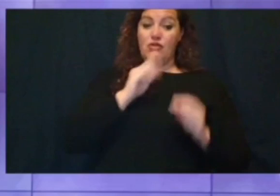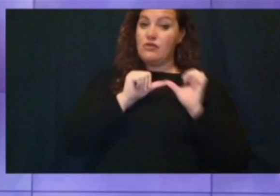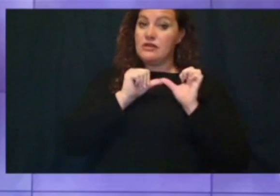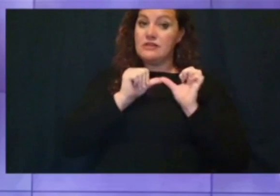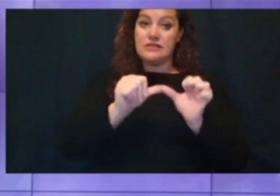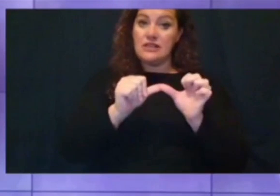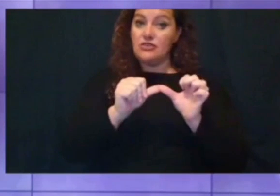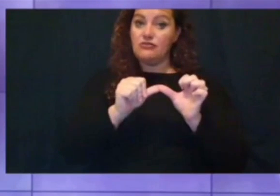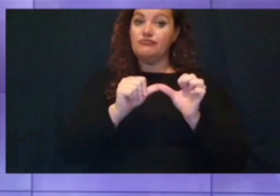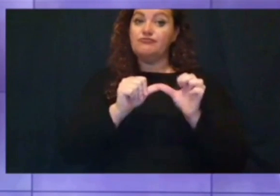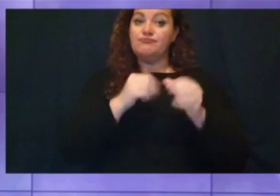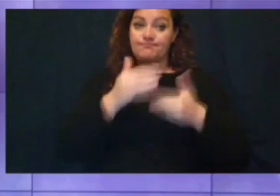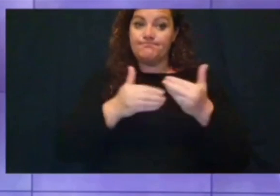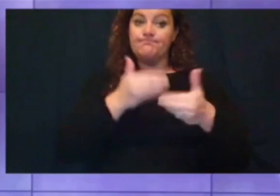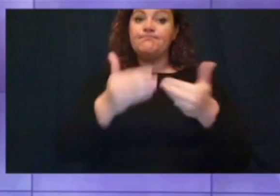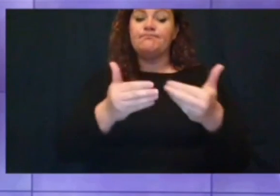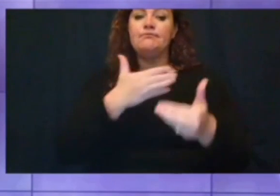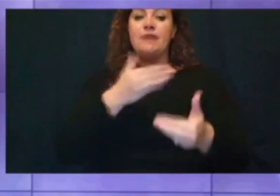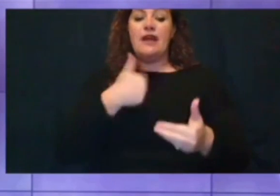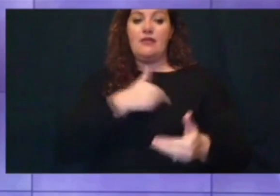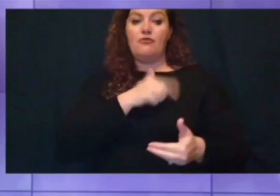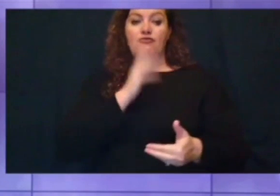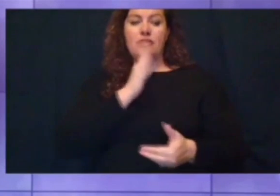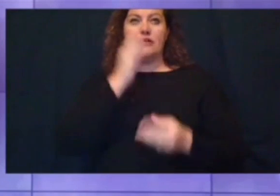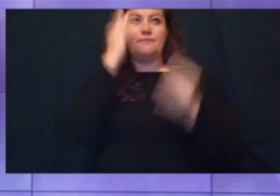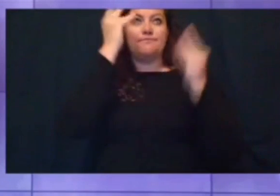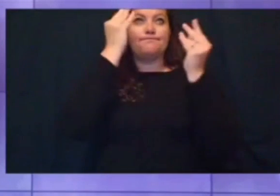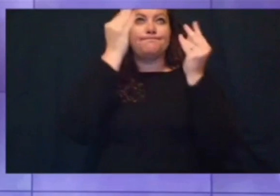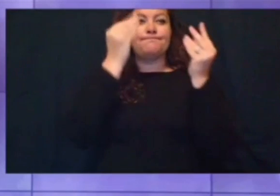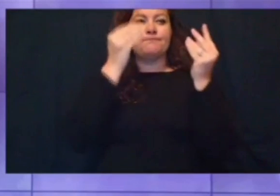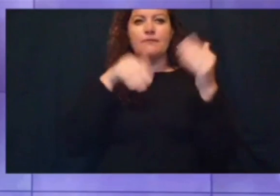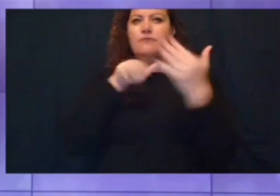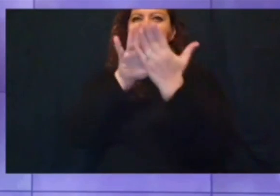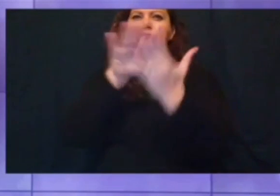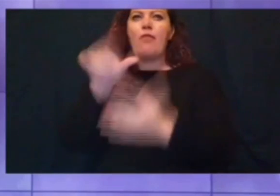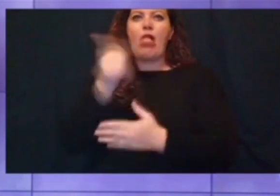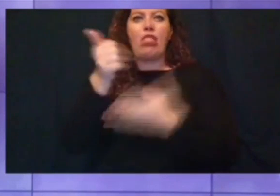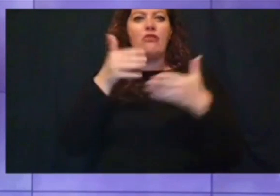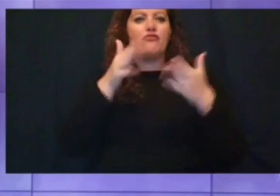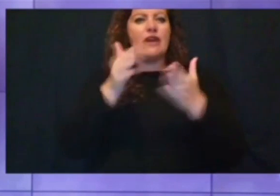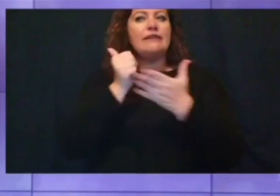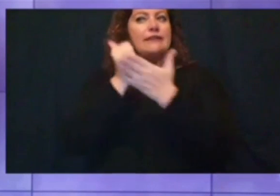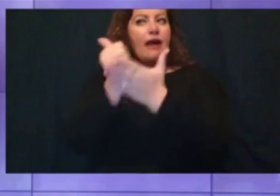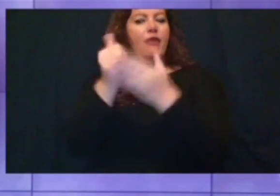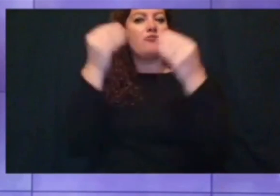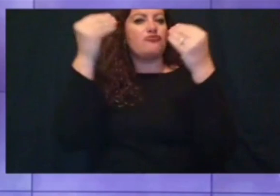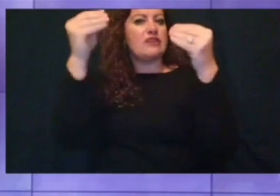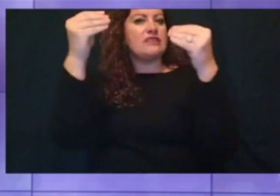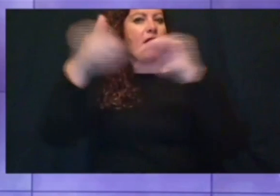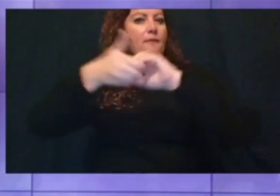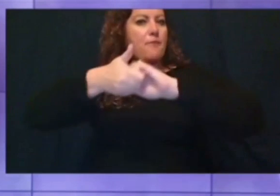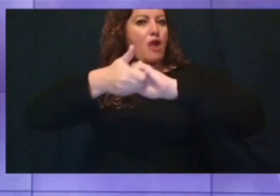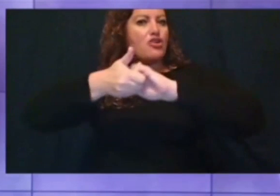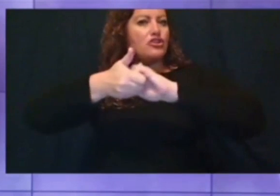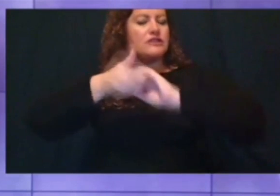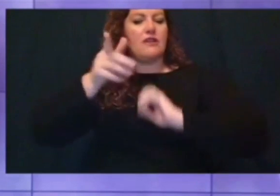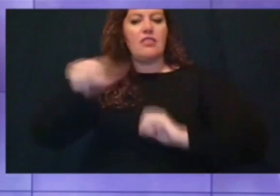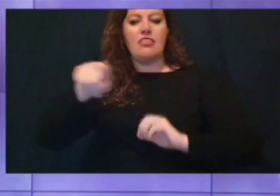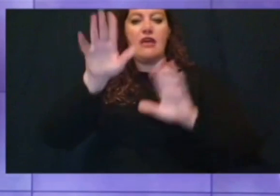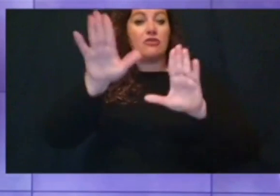to find other ways to help our retail partners. They have been great in this initiative as